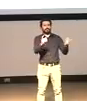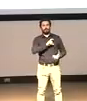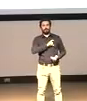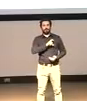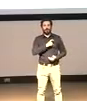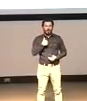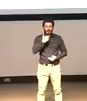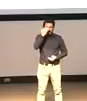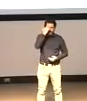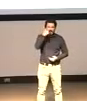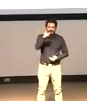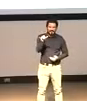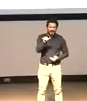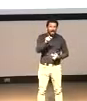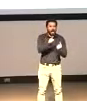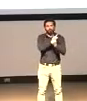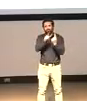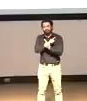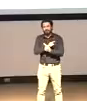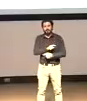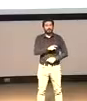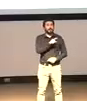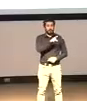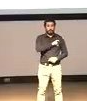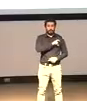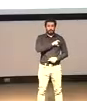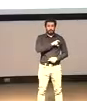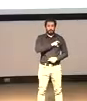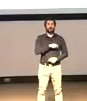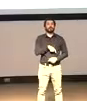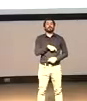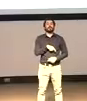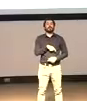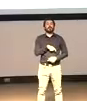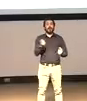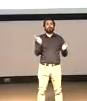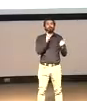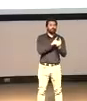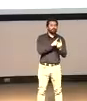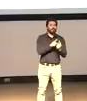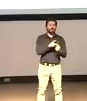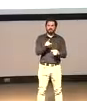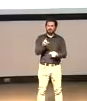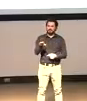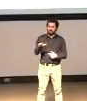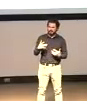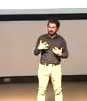do, mentioned to me early upon my return, what's going on? I